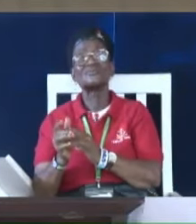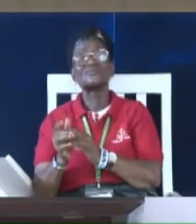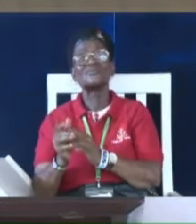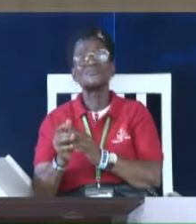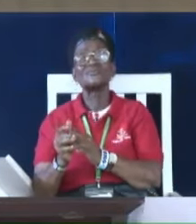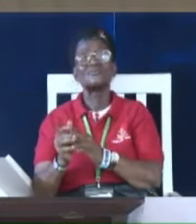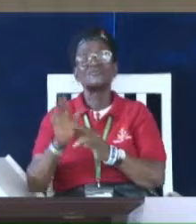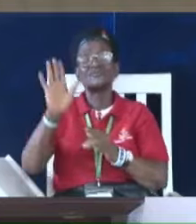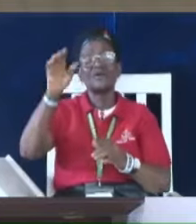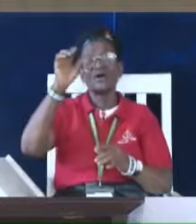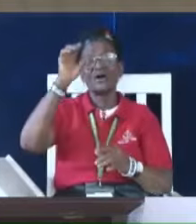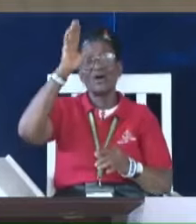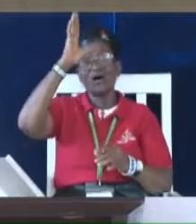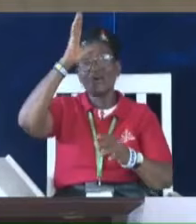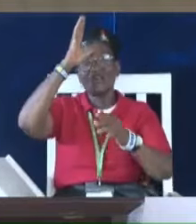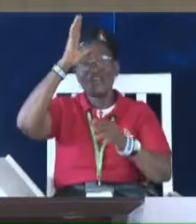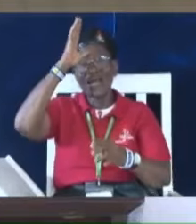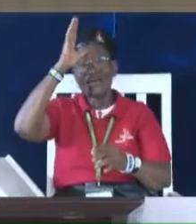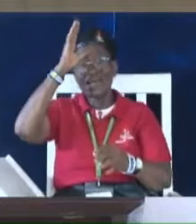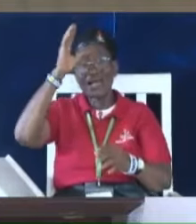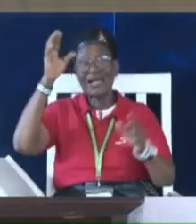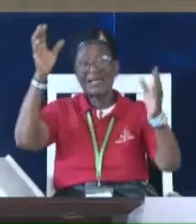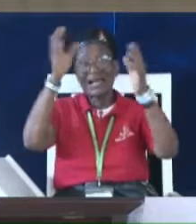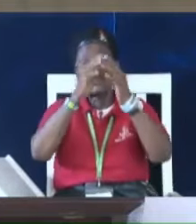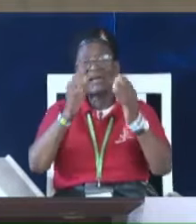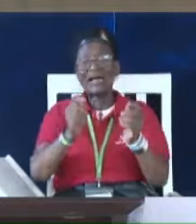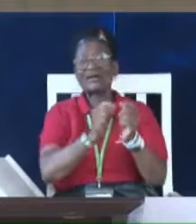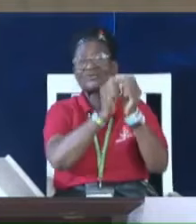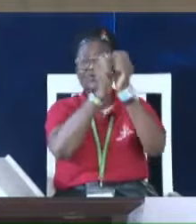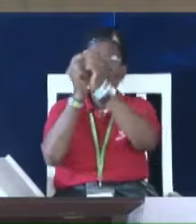your father gathered together